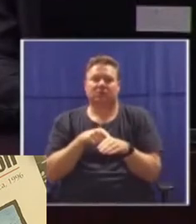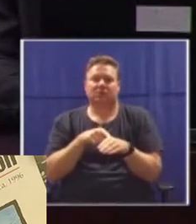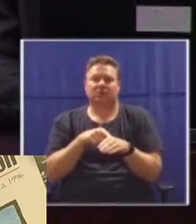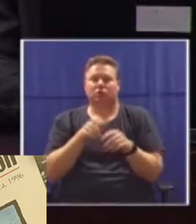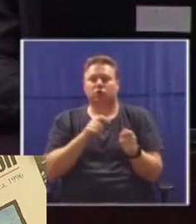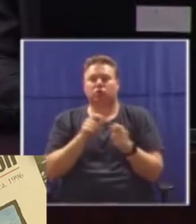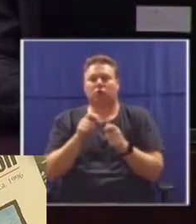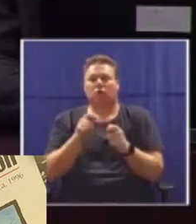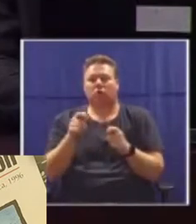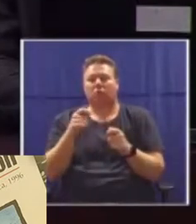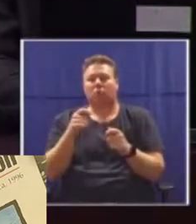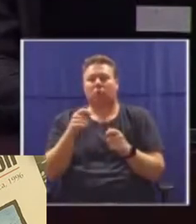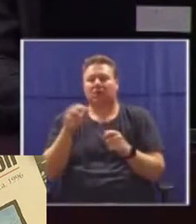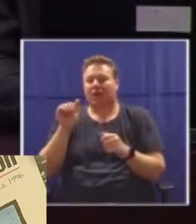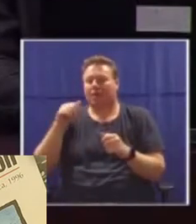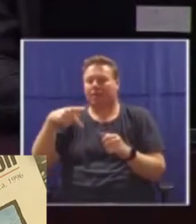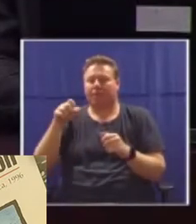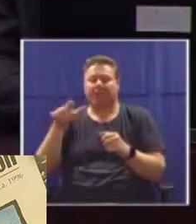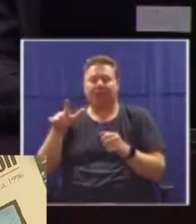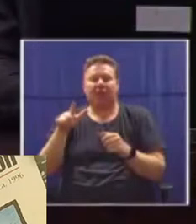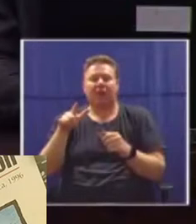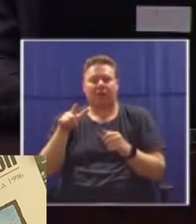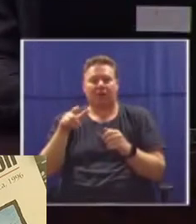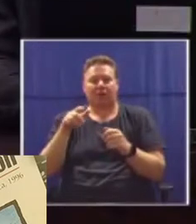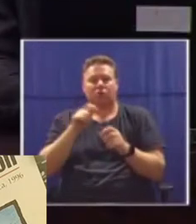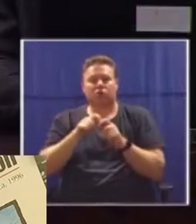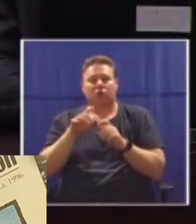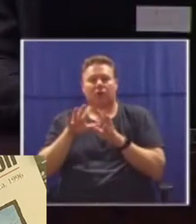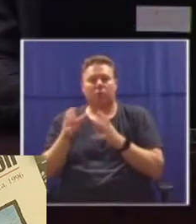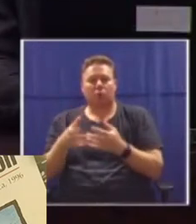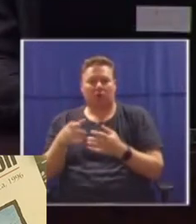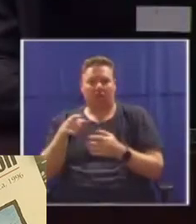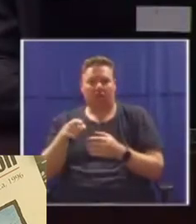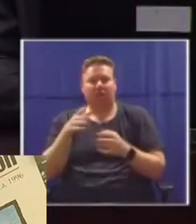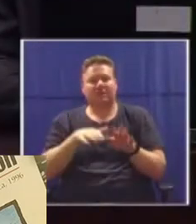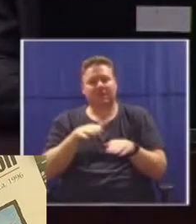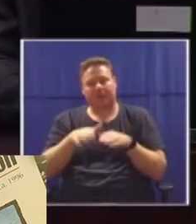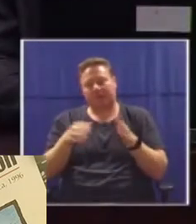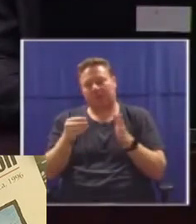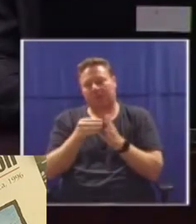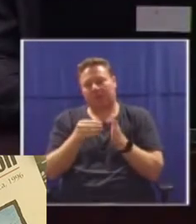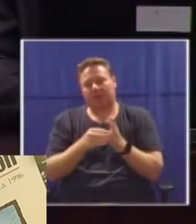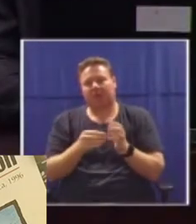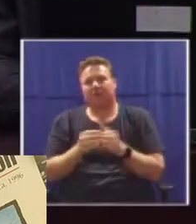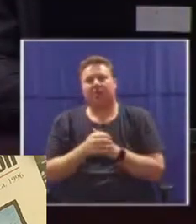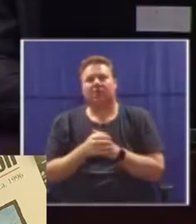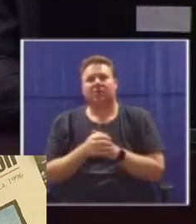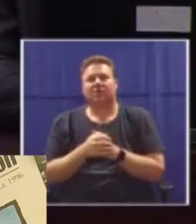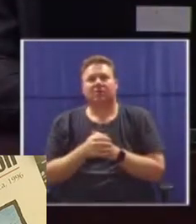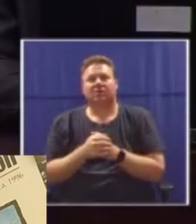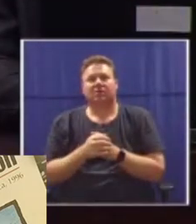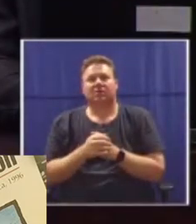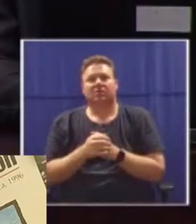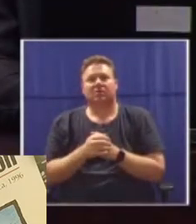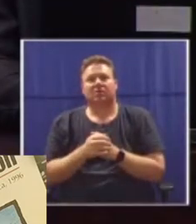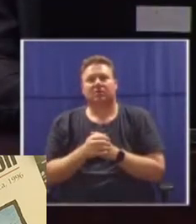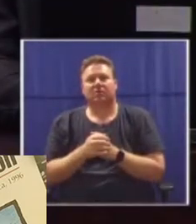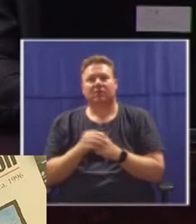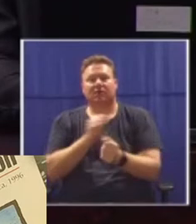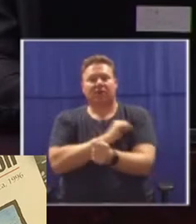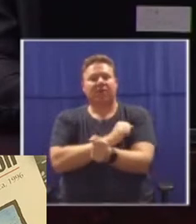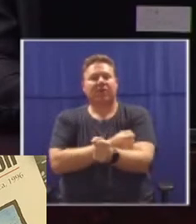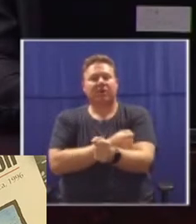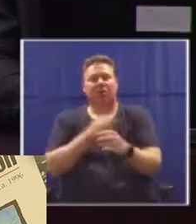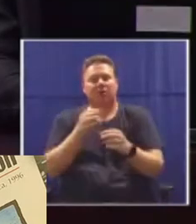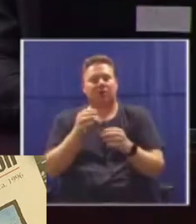Tribunal to take appropriate steps in cases where its rulings are not implemented or effected timeously, and empower it to investigate delays in